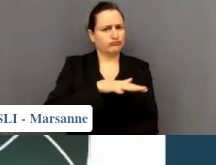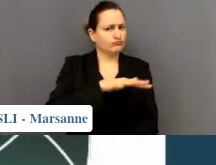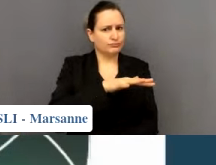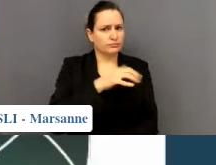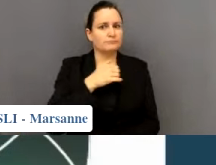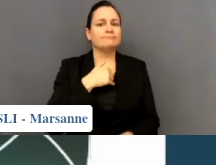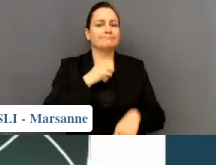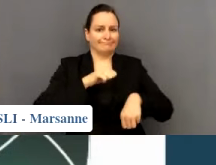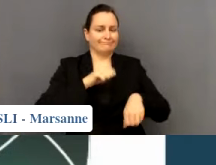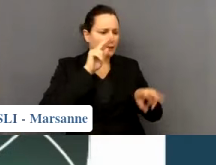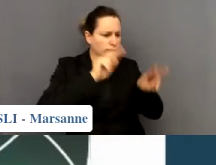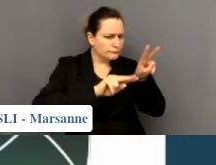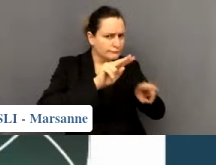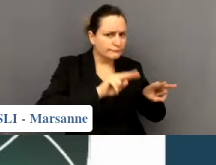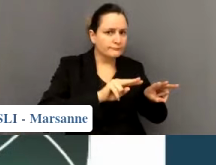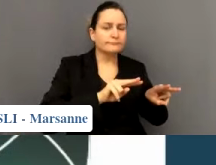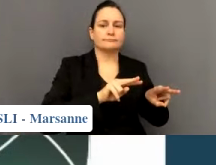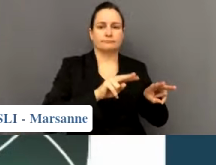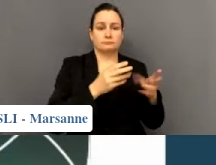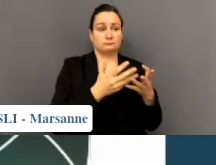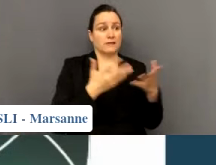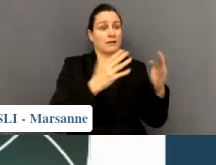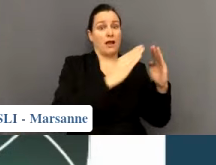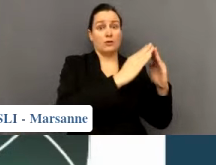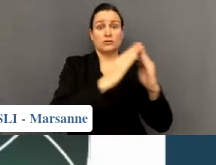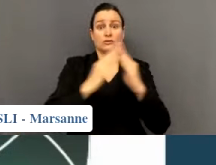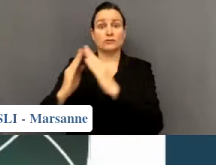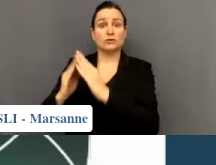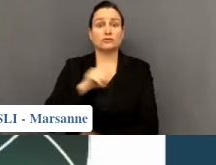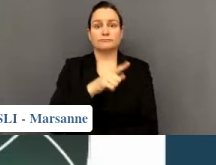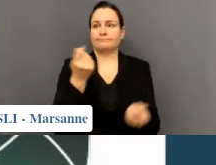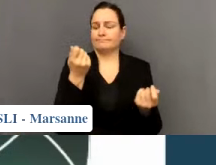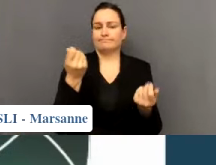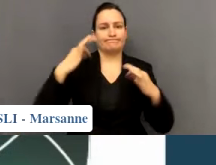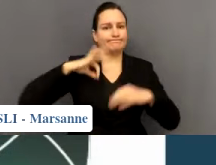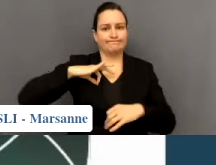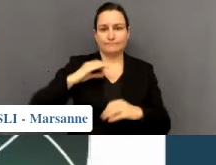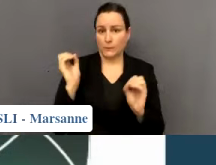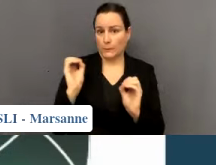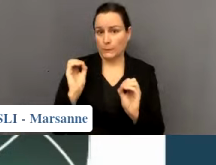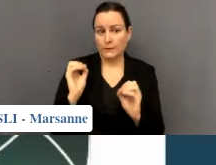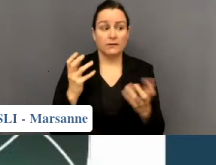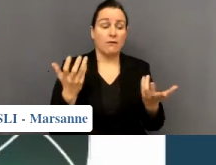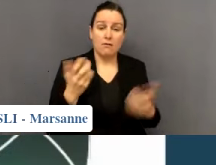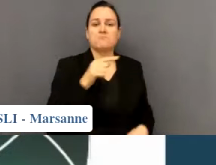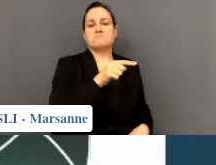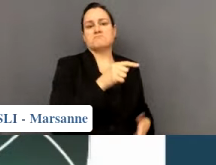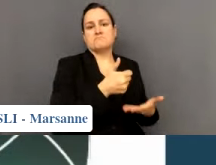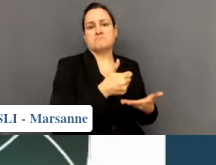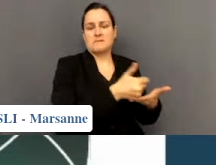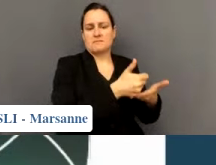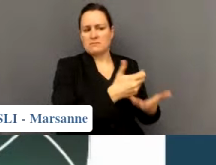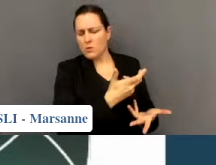financial and employment status for many households across Australia and indeed globally. According to the Australian Bureau of Statistics,